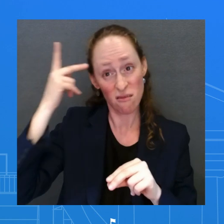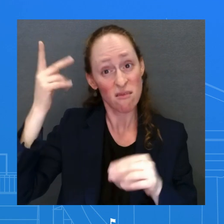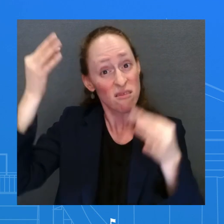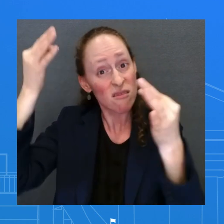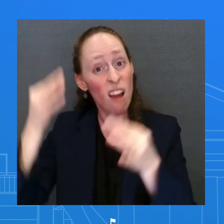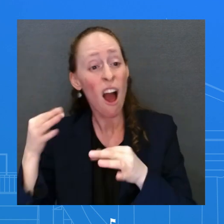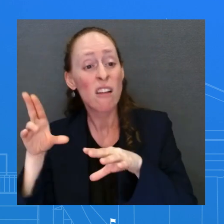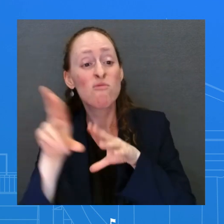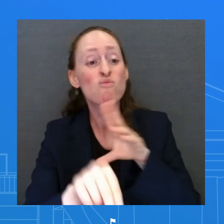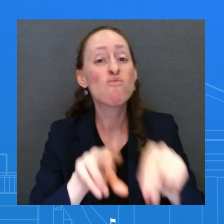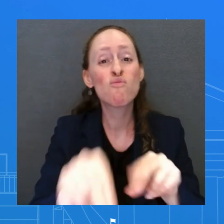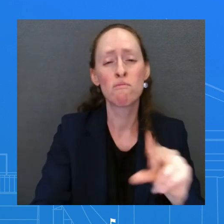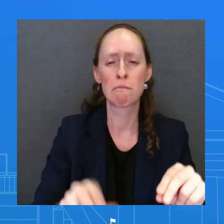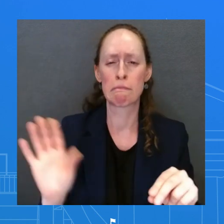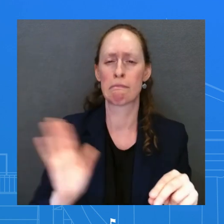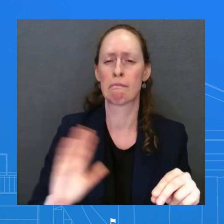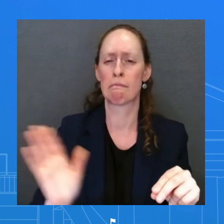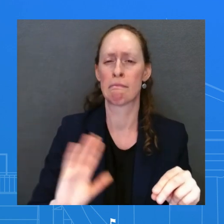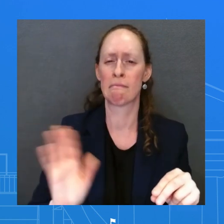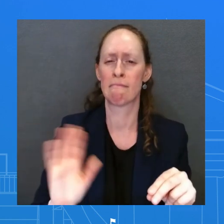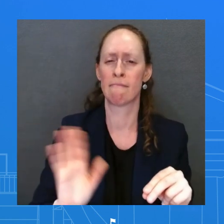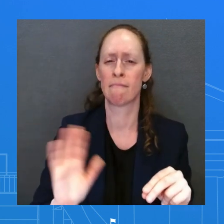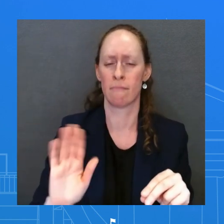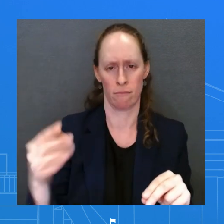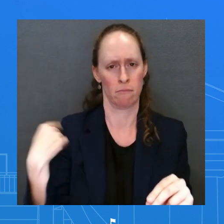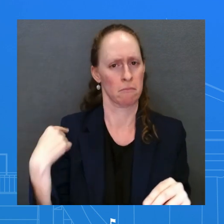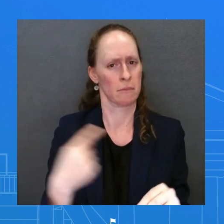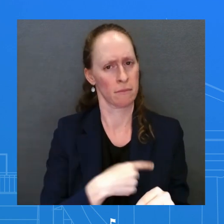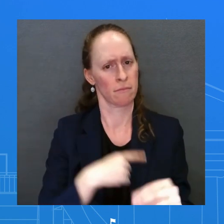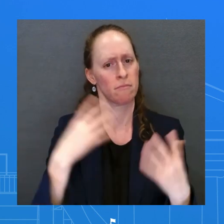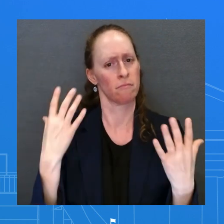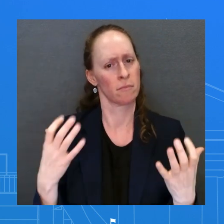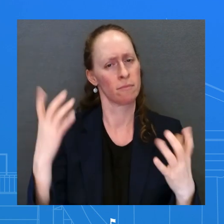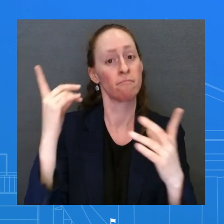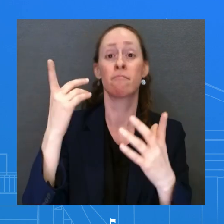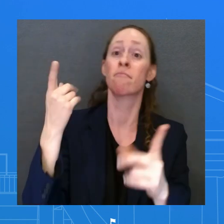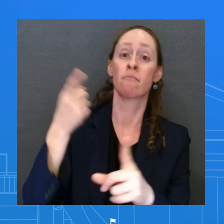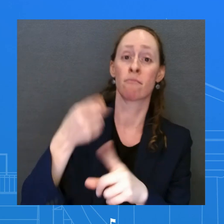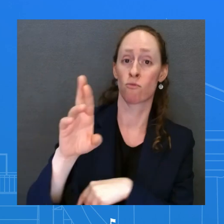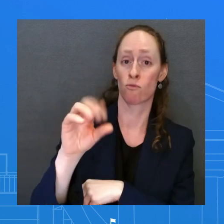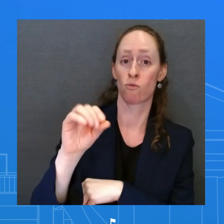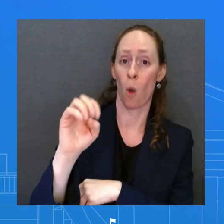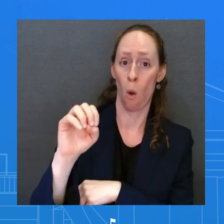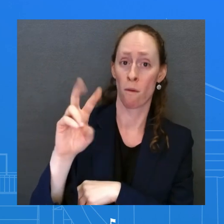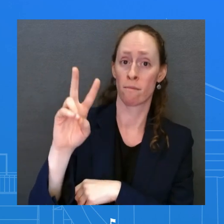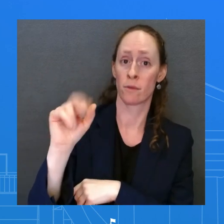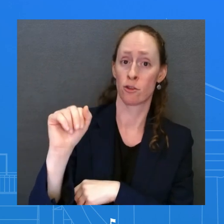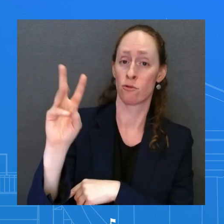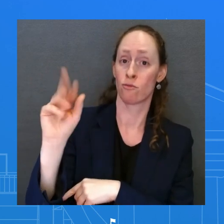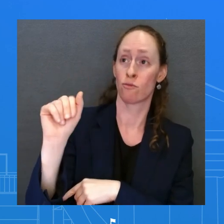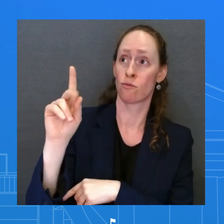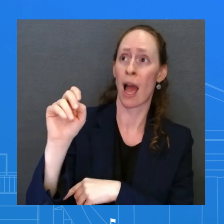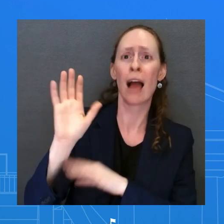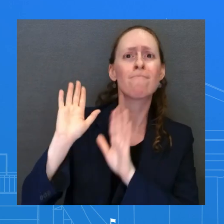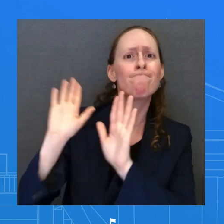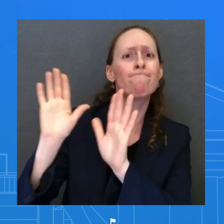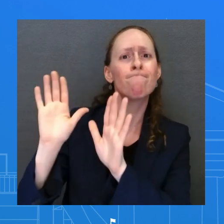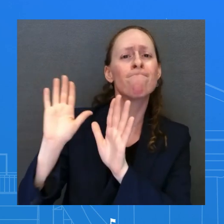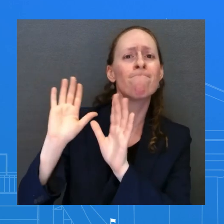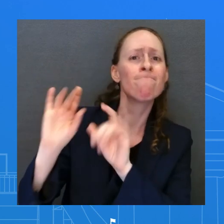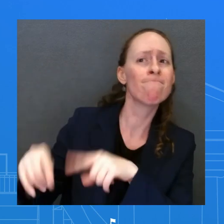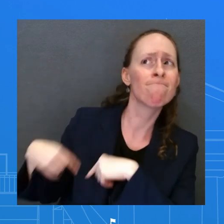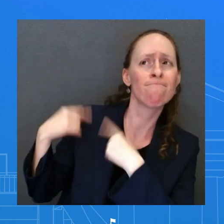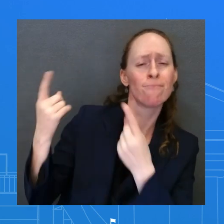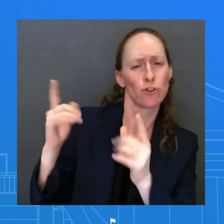Roe. And we believe that needs to happen through national legislation. How worried is the White House that Republicans in Congress or state legislatures will